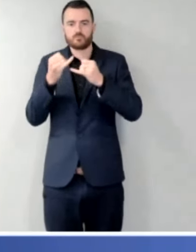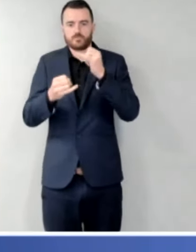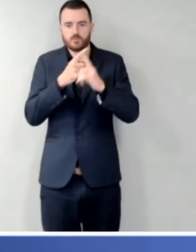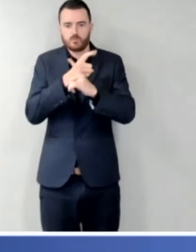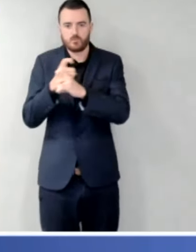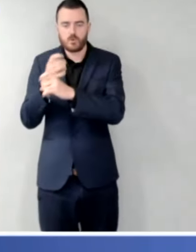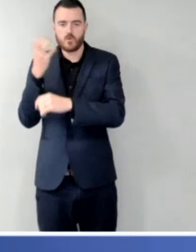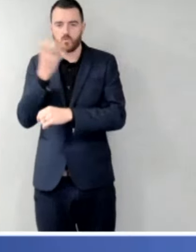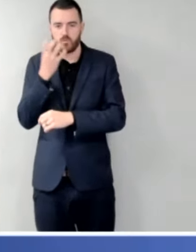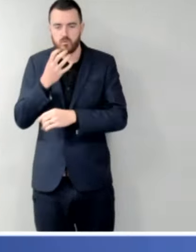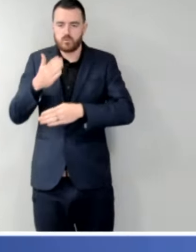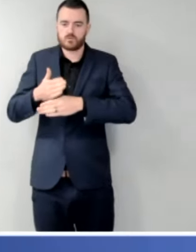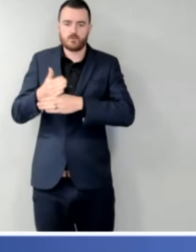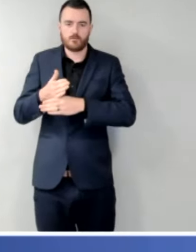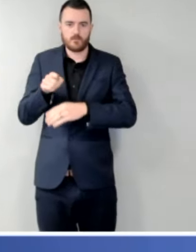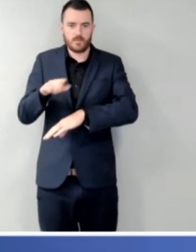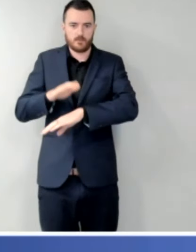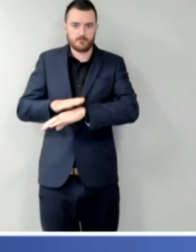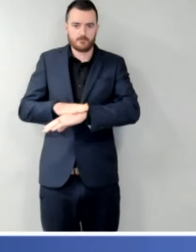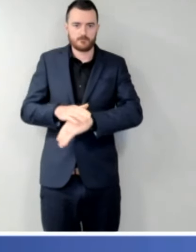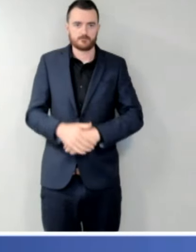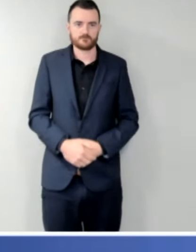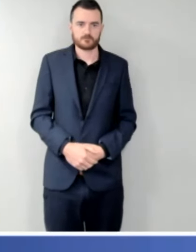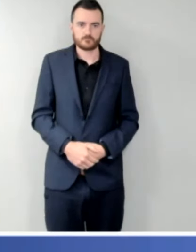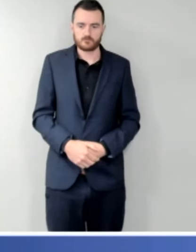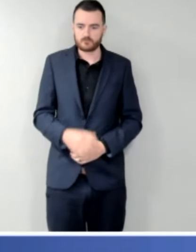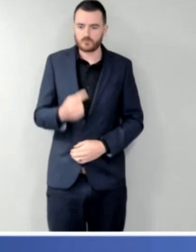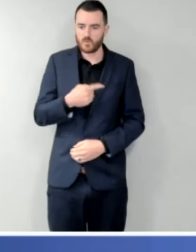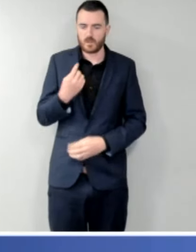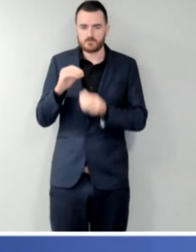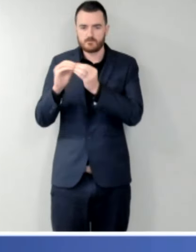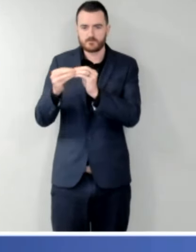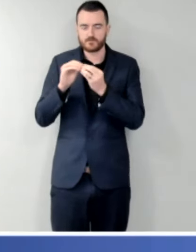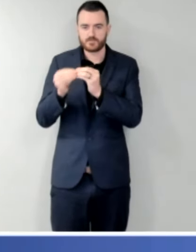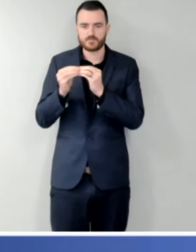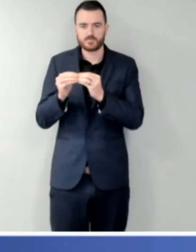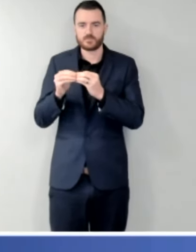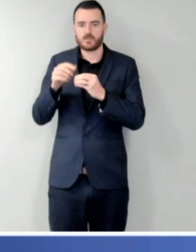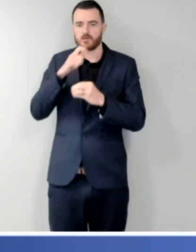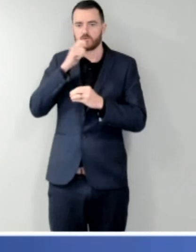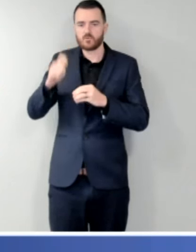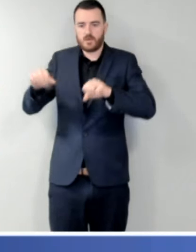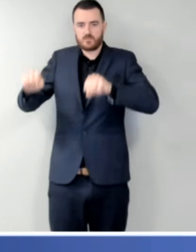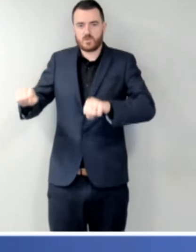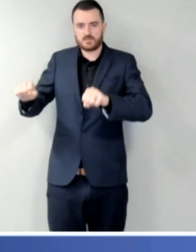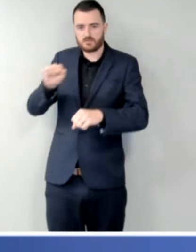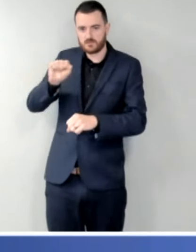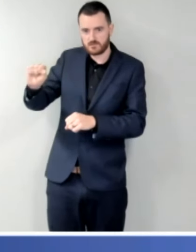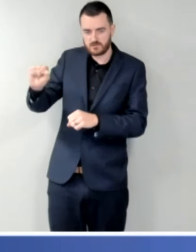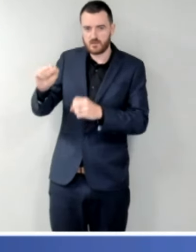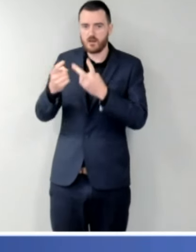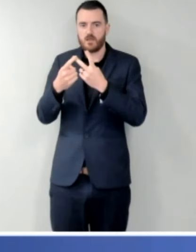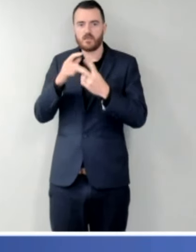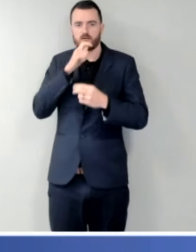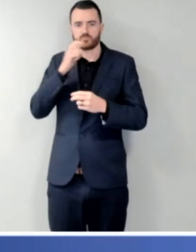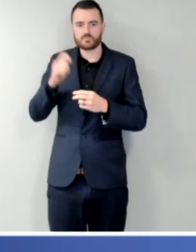mission. Having to convince President Poroshenko and various Ukrainian political